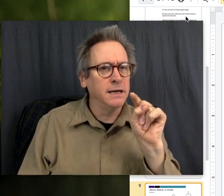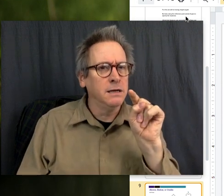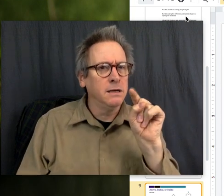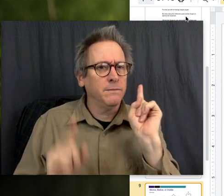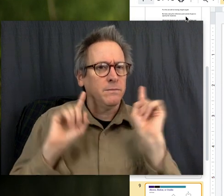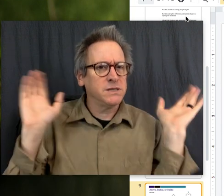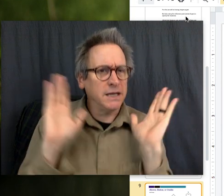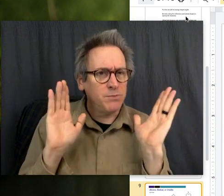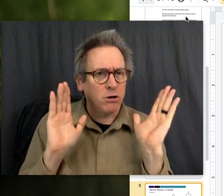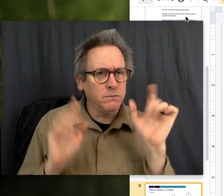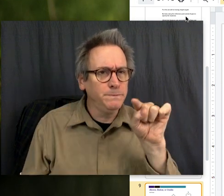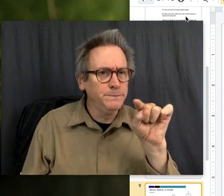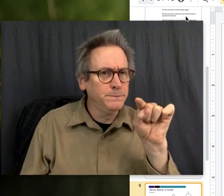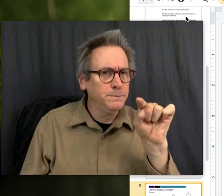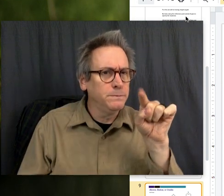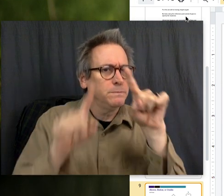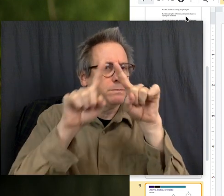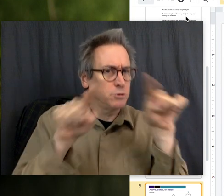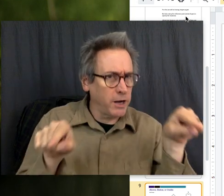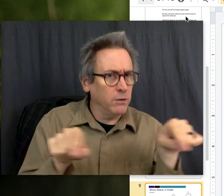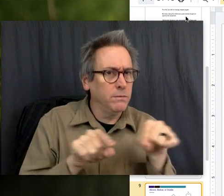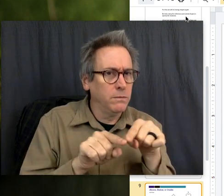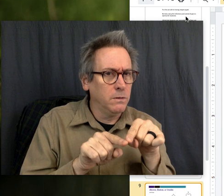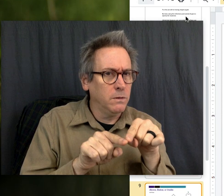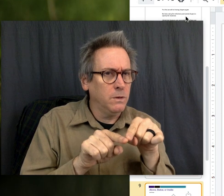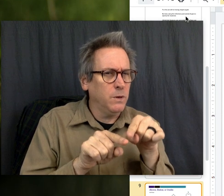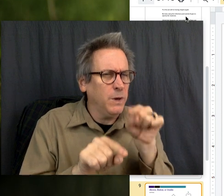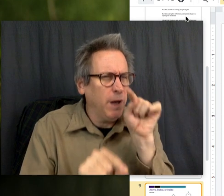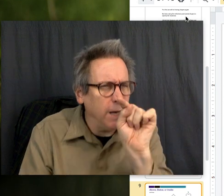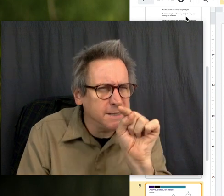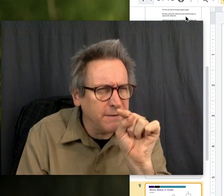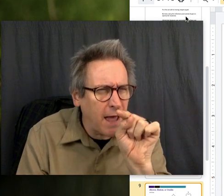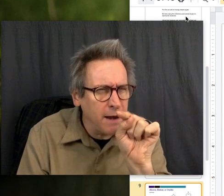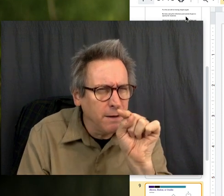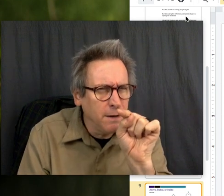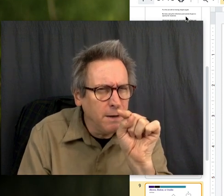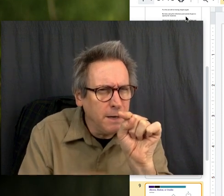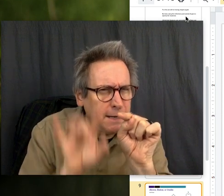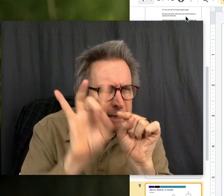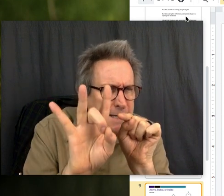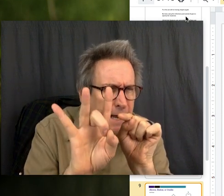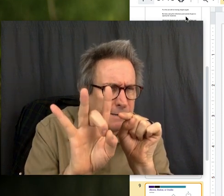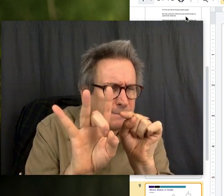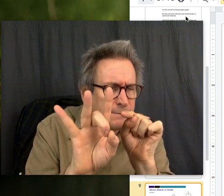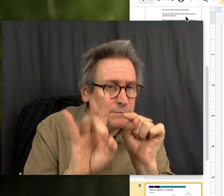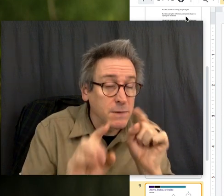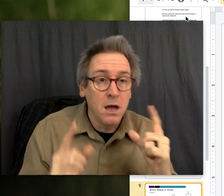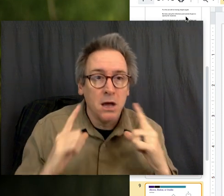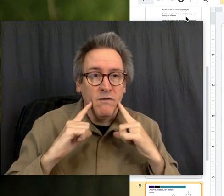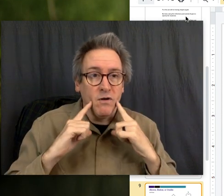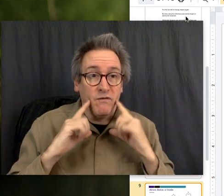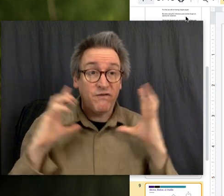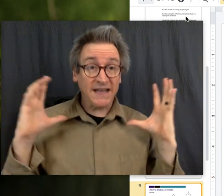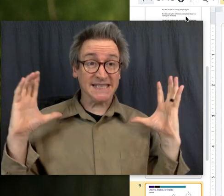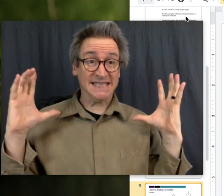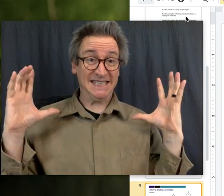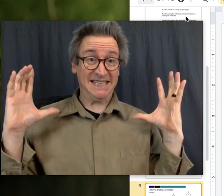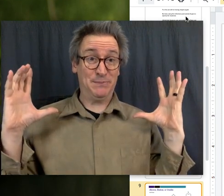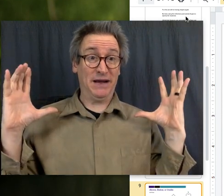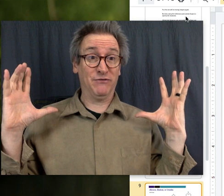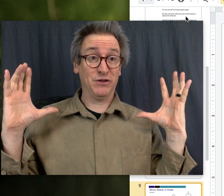Inside, slightly smaller, triangle. And inside that is an 8.